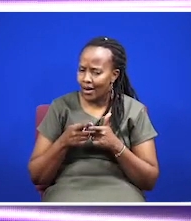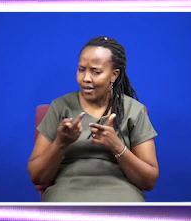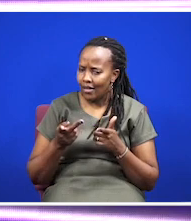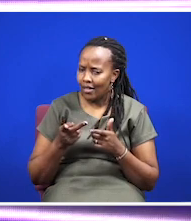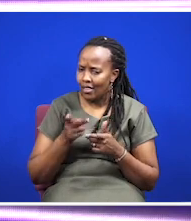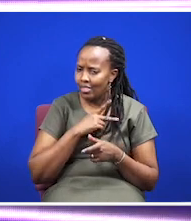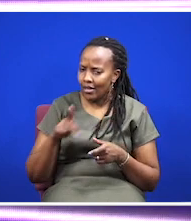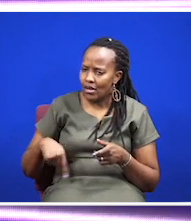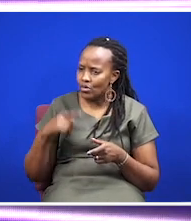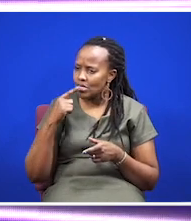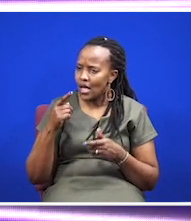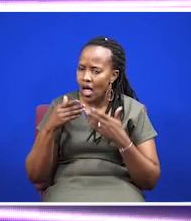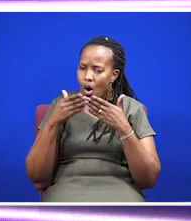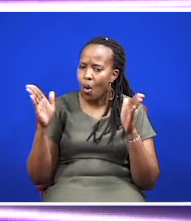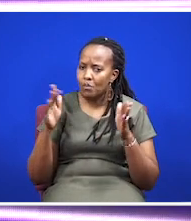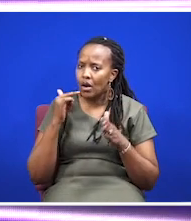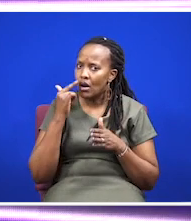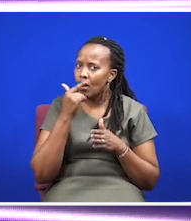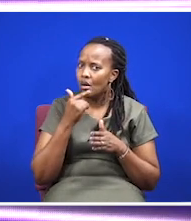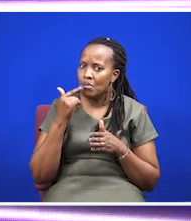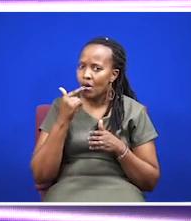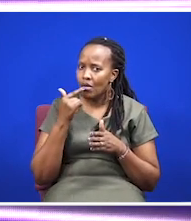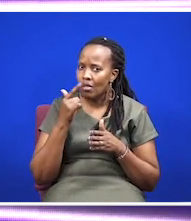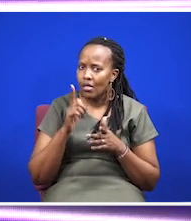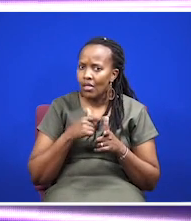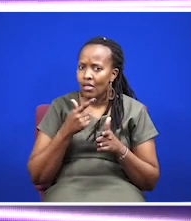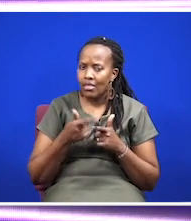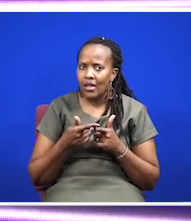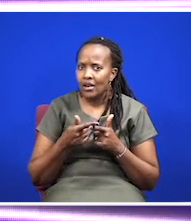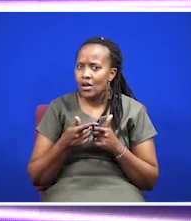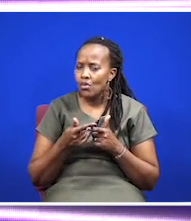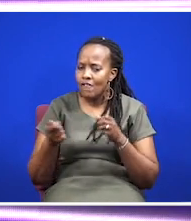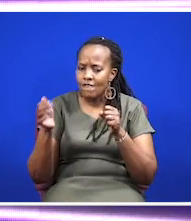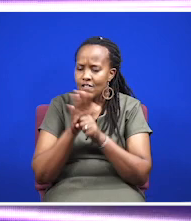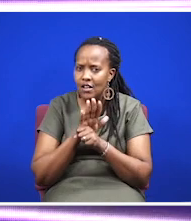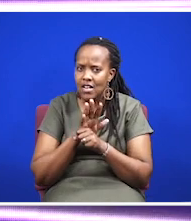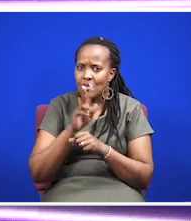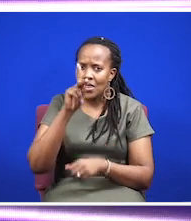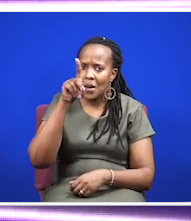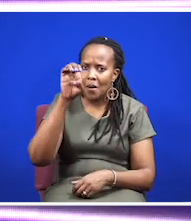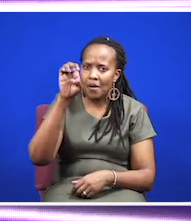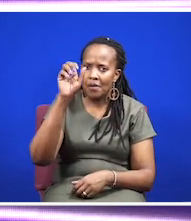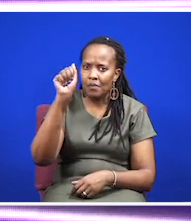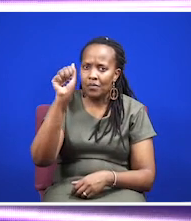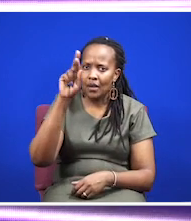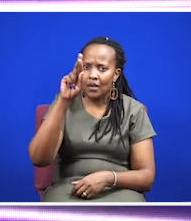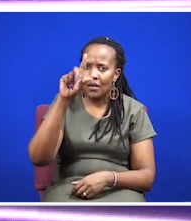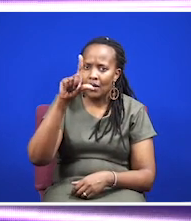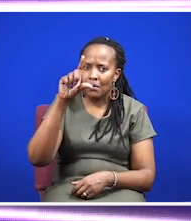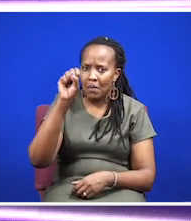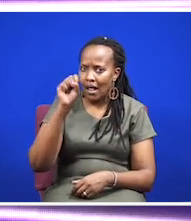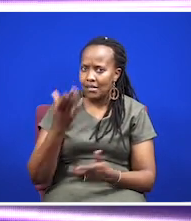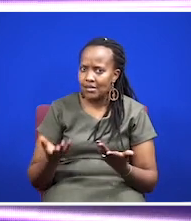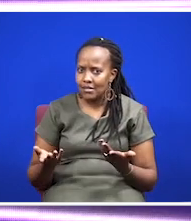And as you open your mouth, he would fill it with good things like pearls. And you know, depending on how